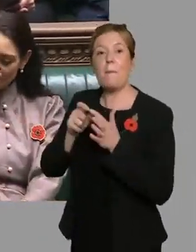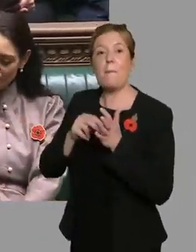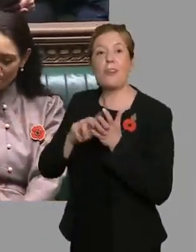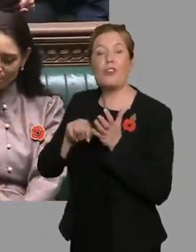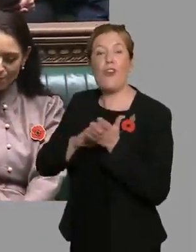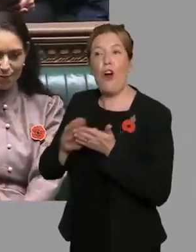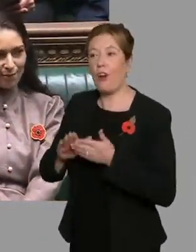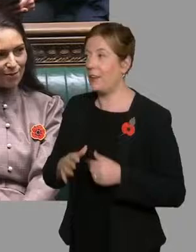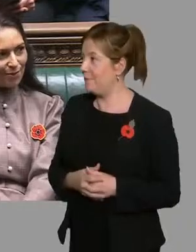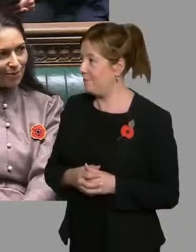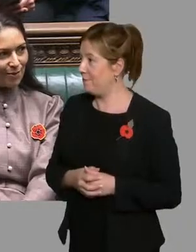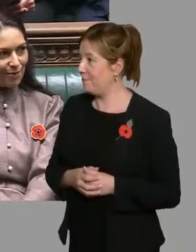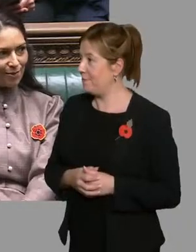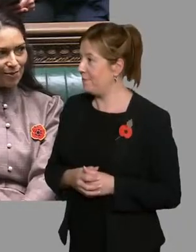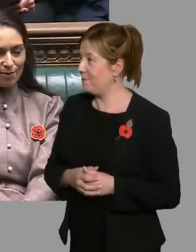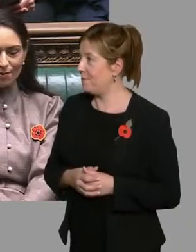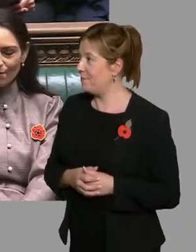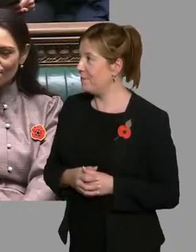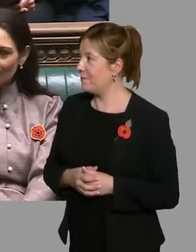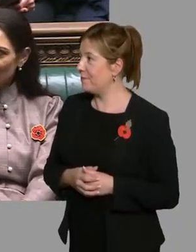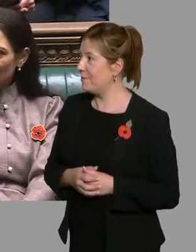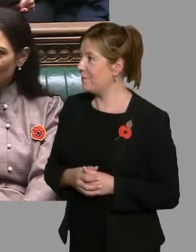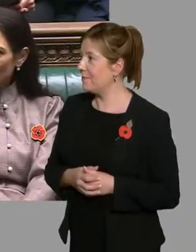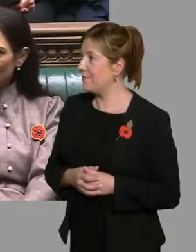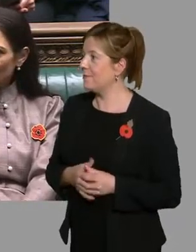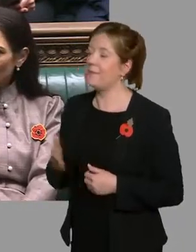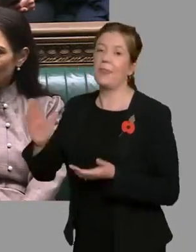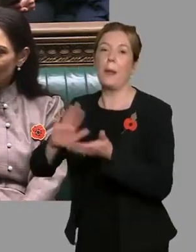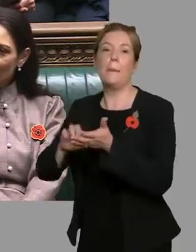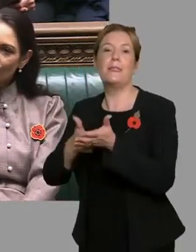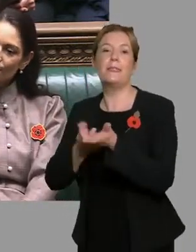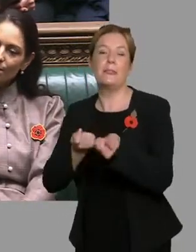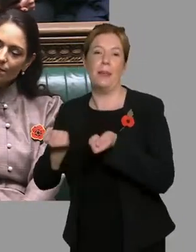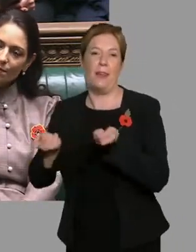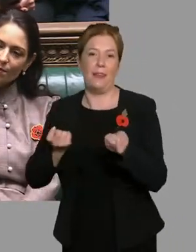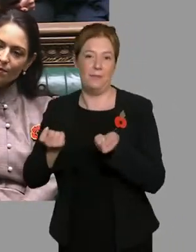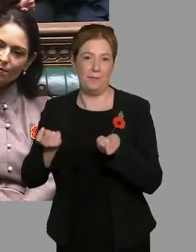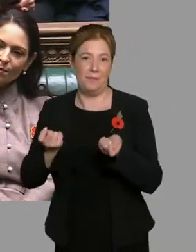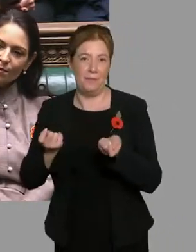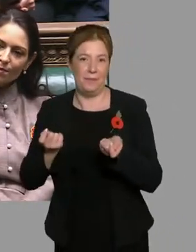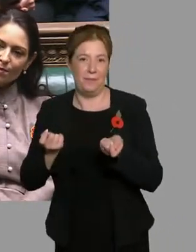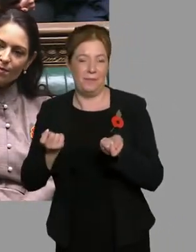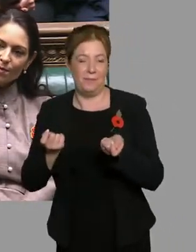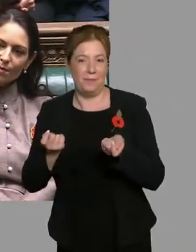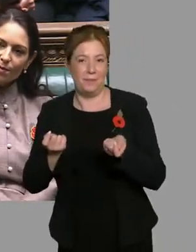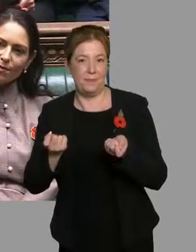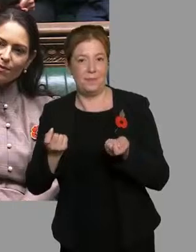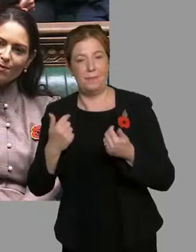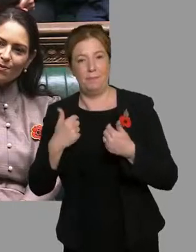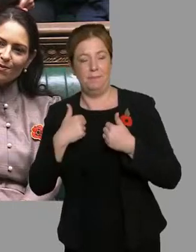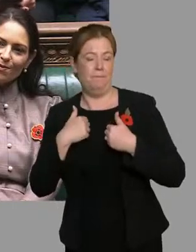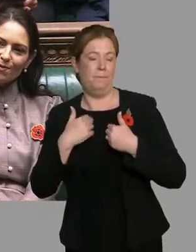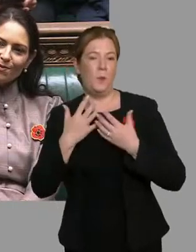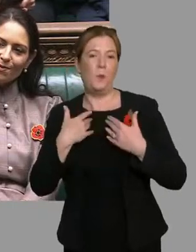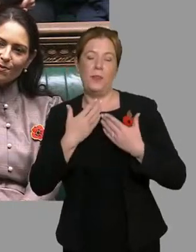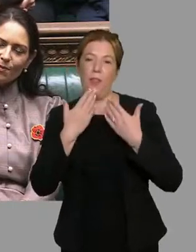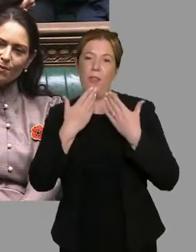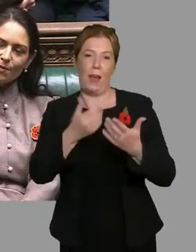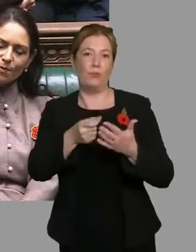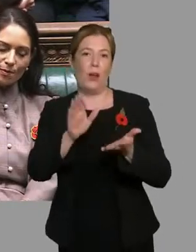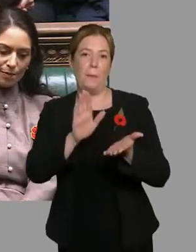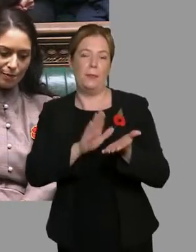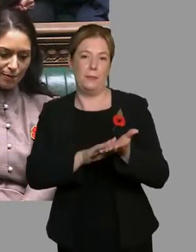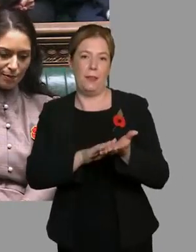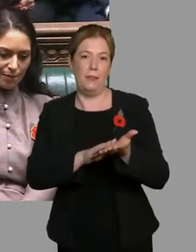Badenoch. Mr. Speaker, can I thank the Prime Minister for his almost warm welcome, and can